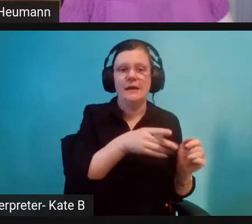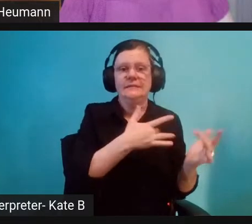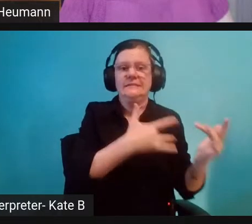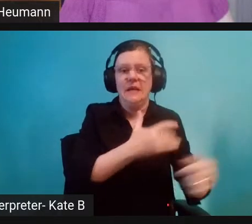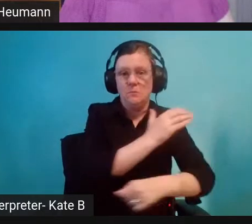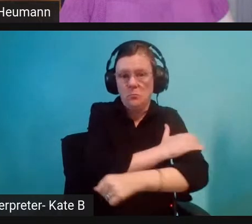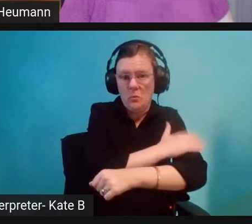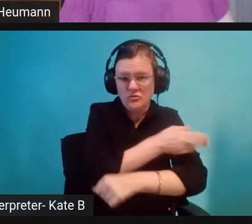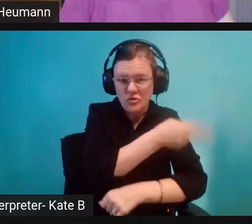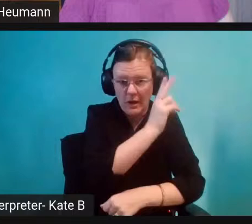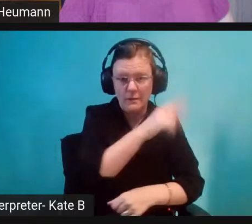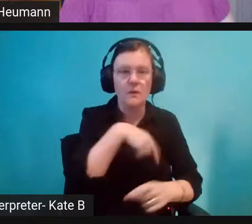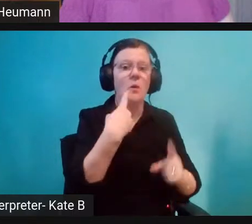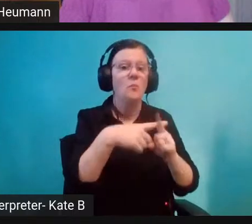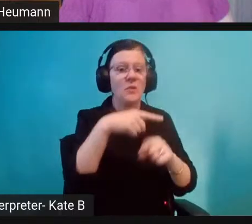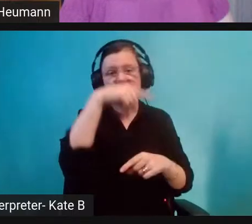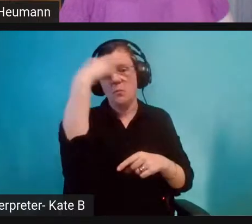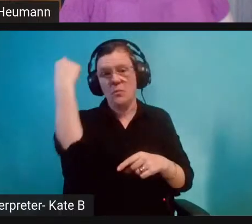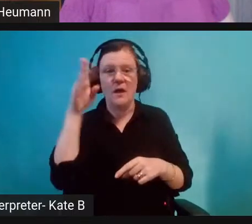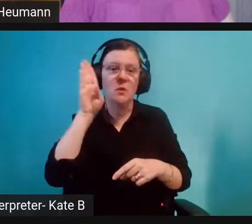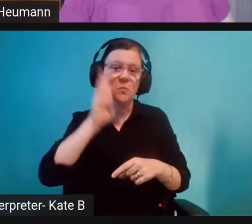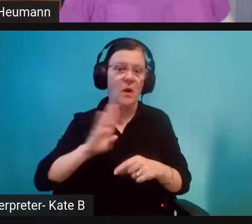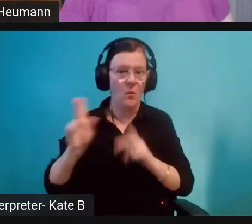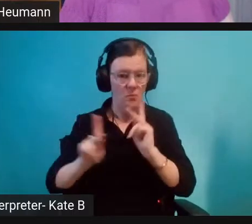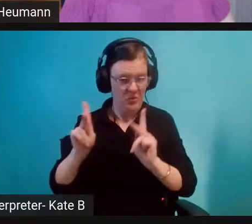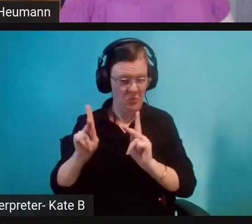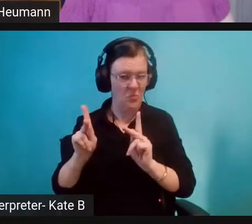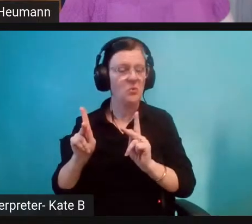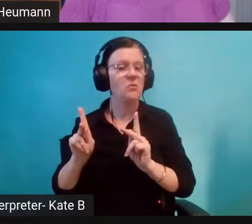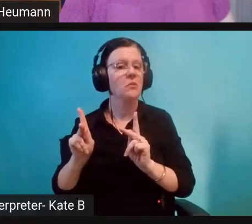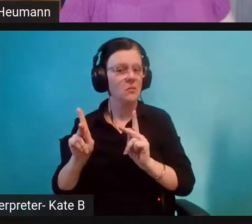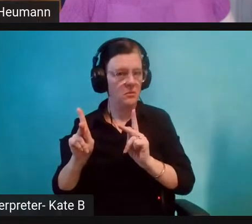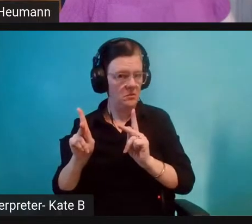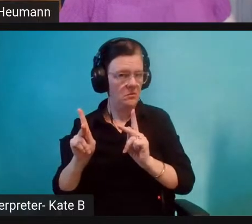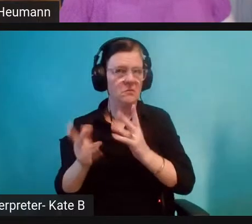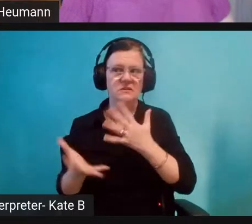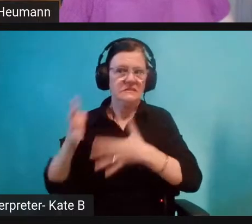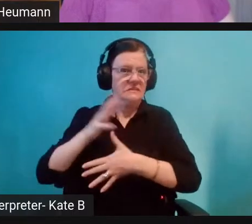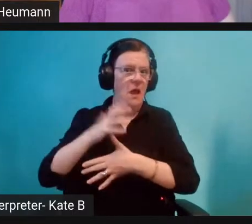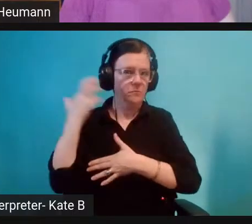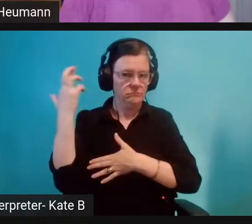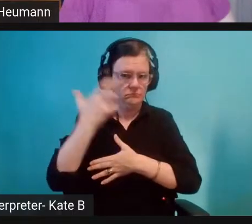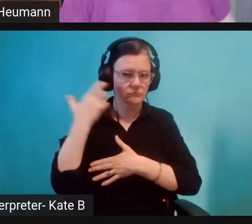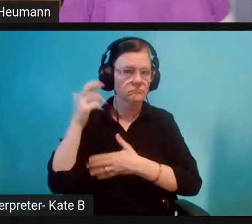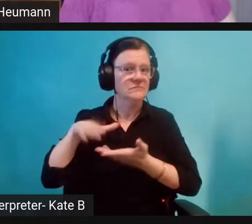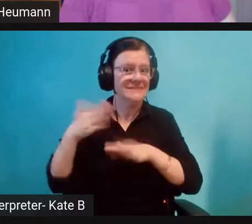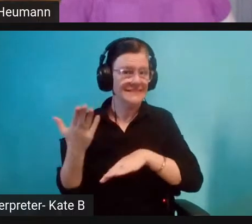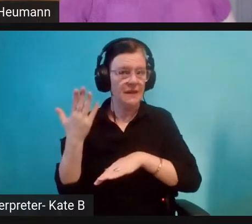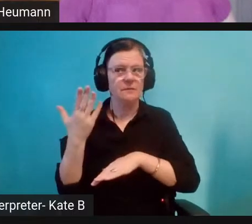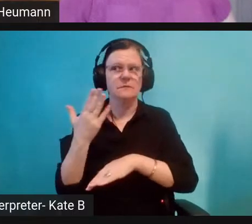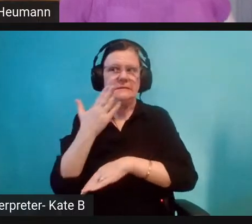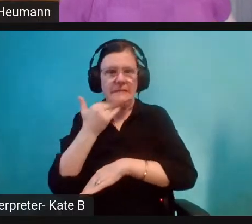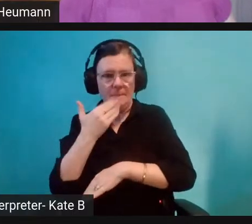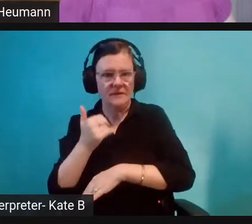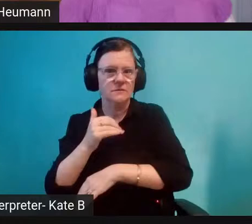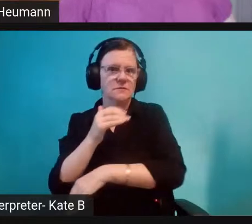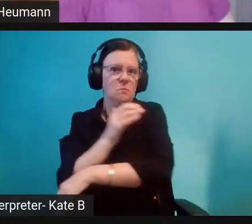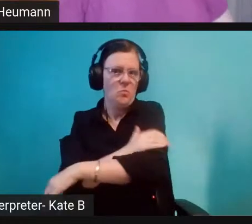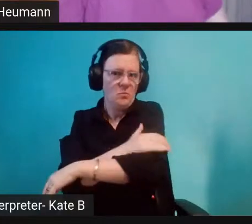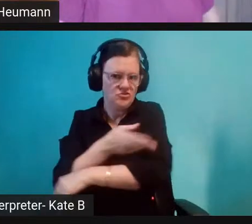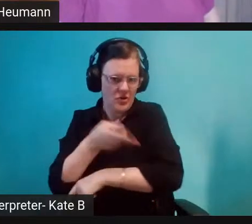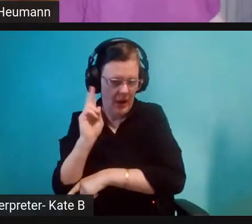also Black and Brown individuals were one of the leading causes of death. If you brought